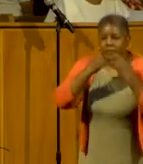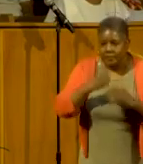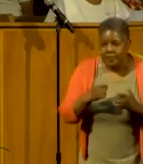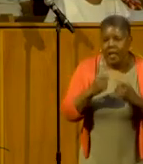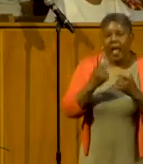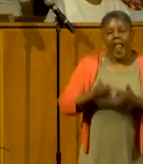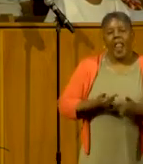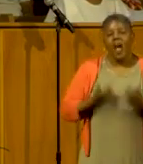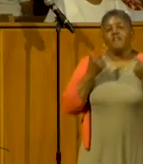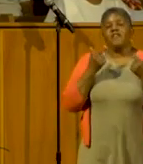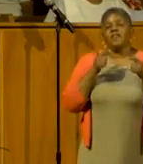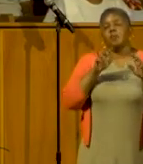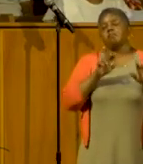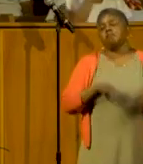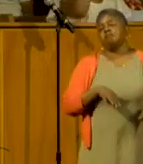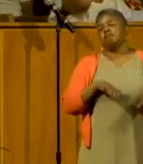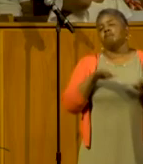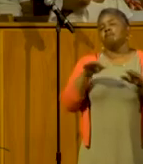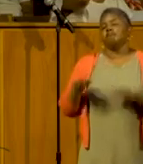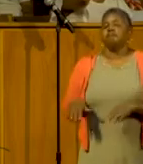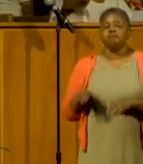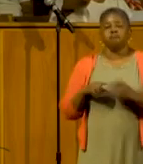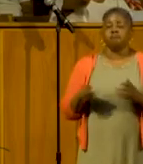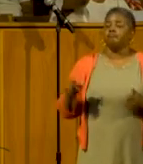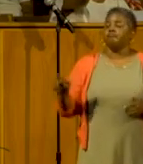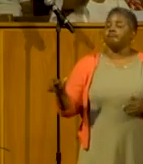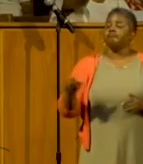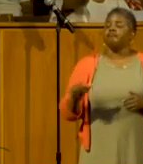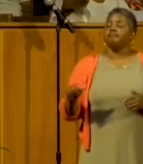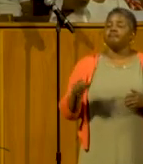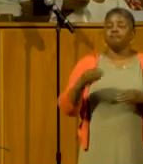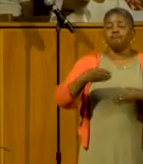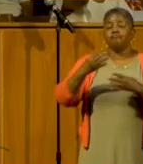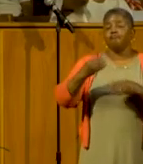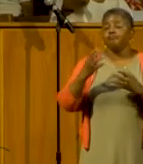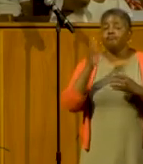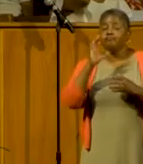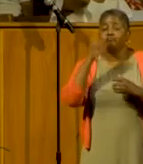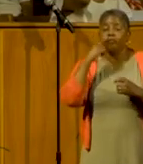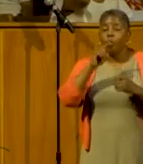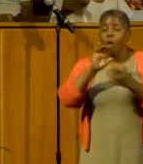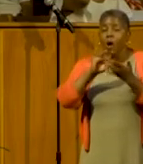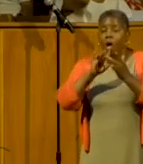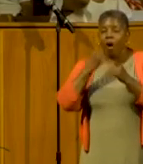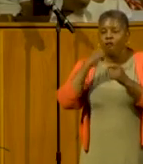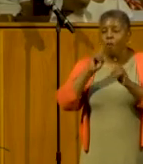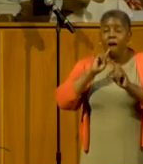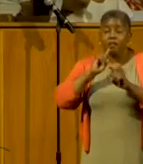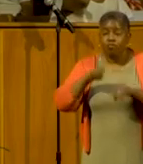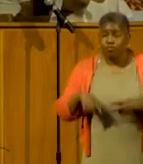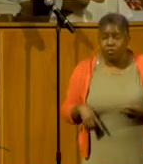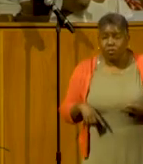sedentary lifestyles, surfing Facebook and Instagram for your answers.